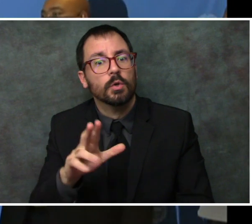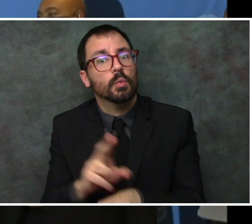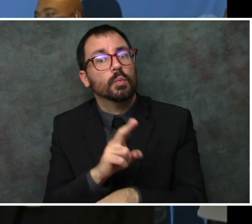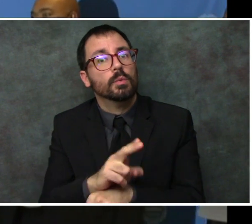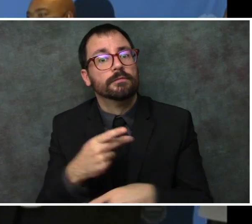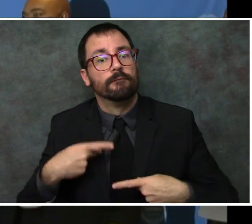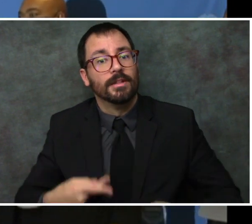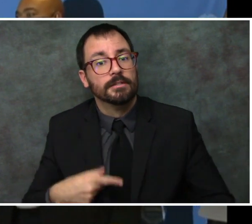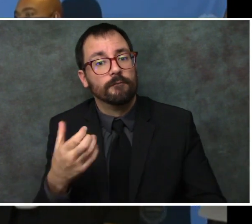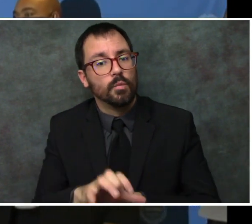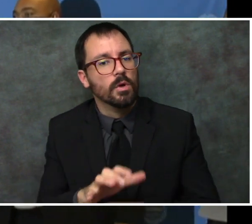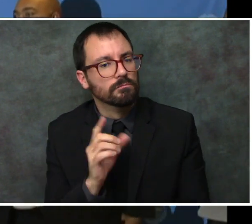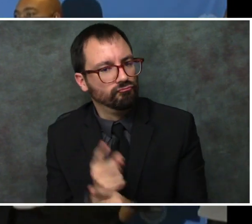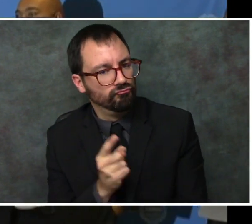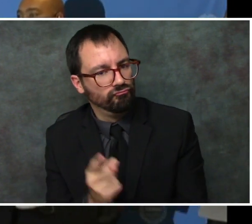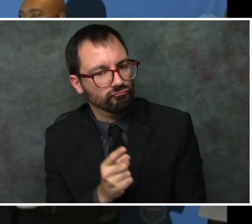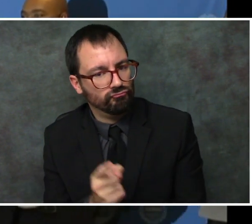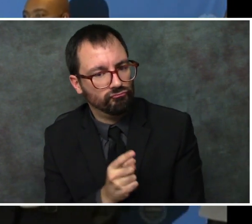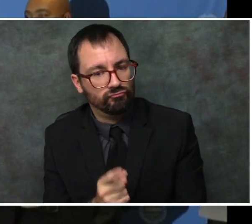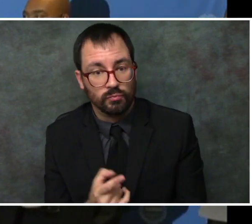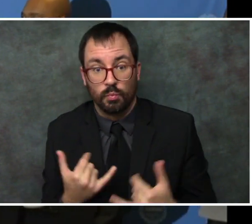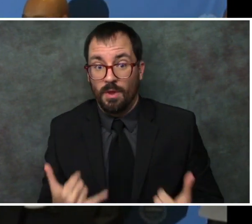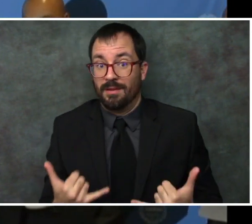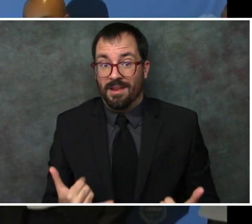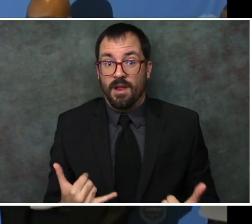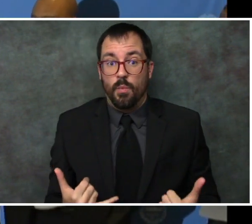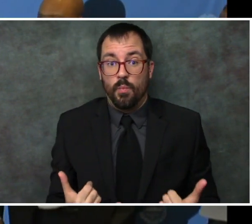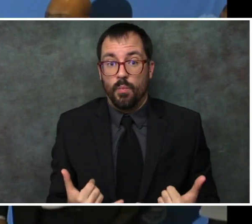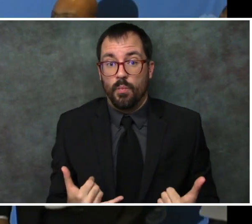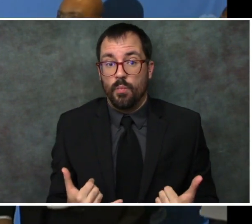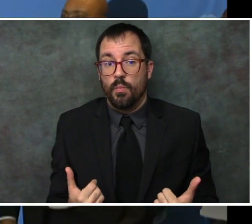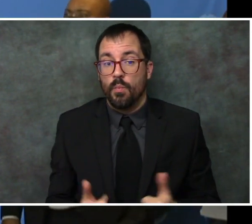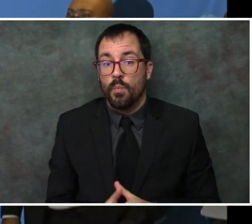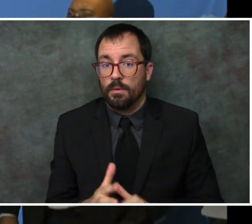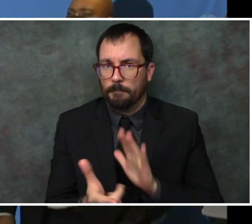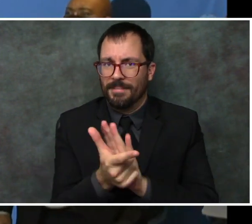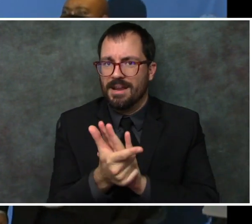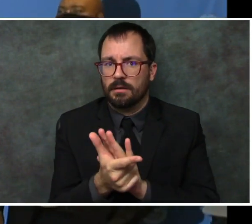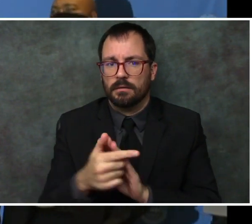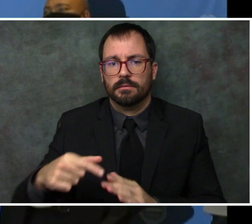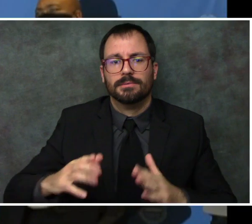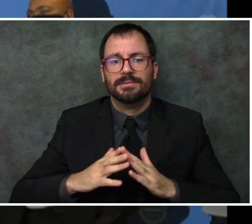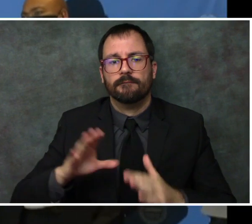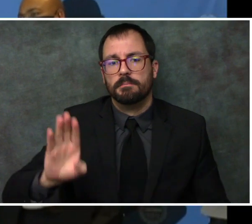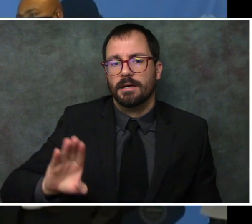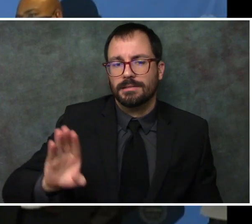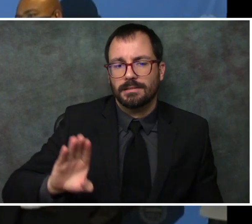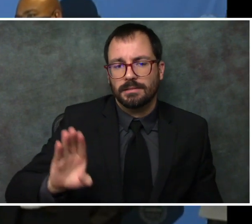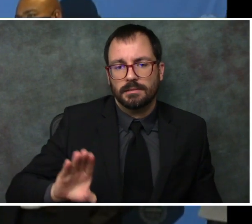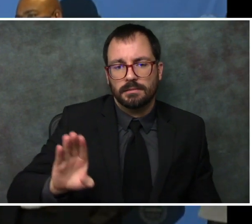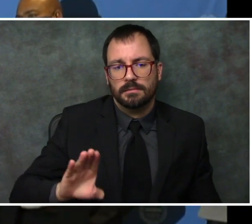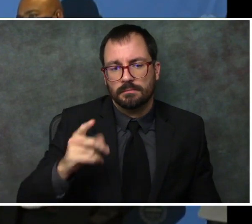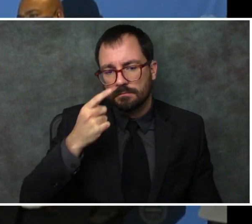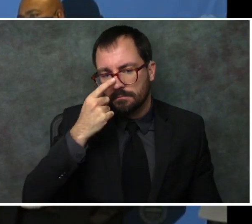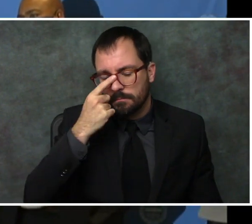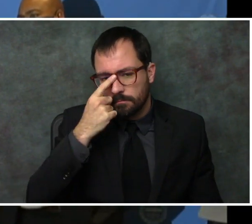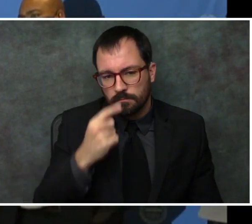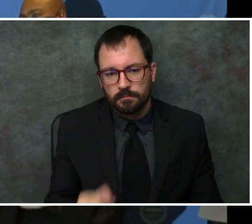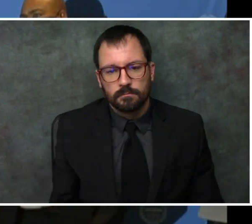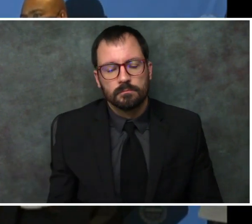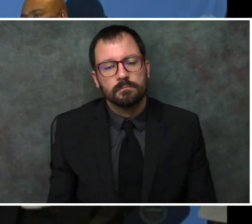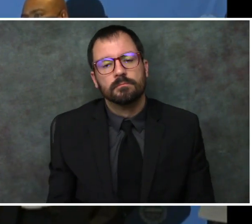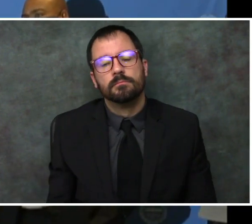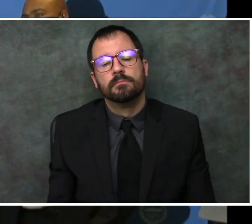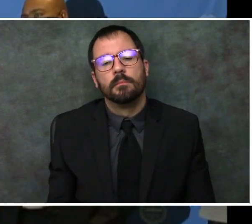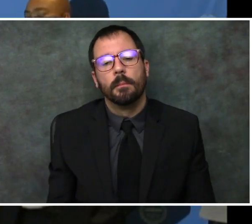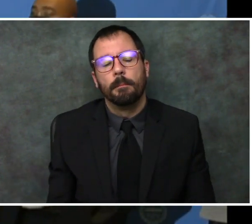of Boston. Yeah. We've never had those. We never had them. How are the recommendations being received from the rank and file? Will